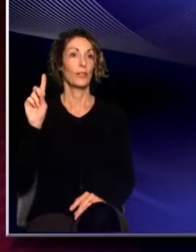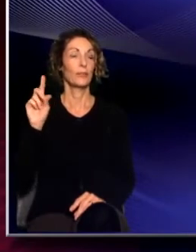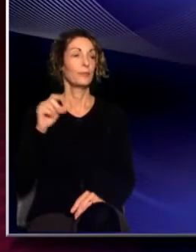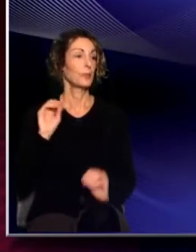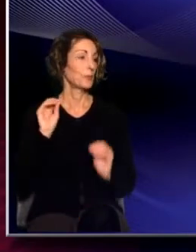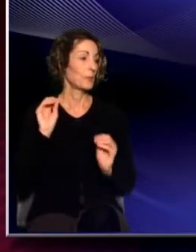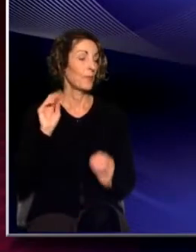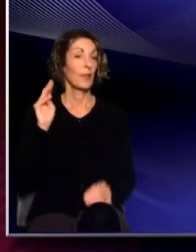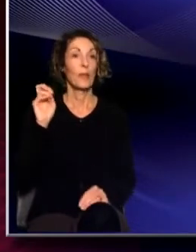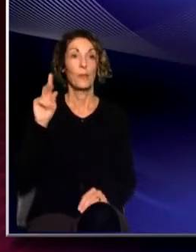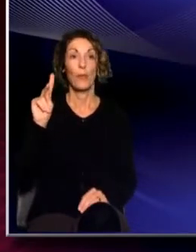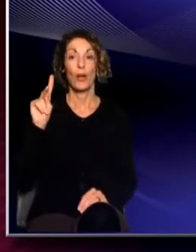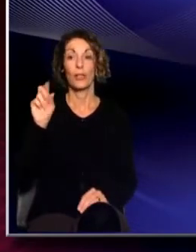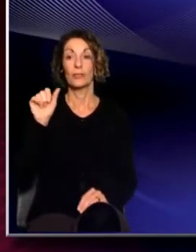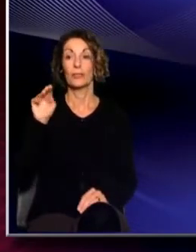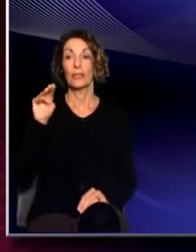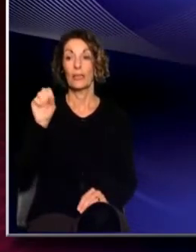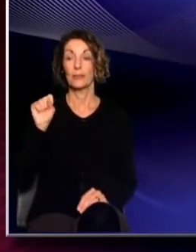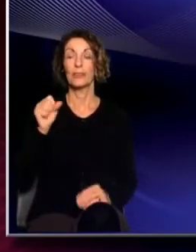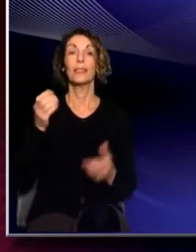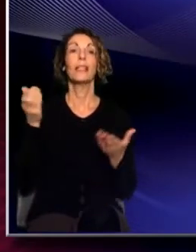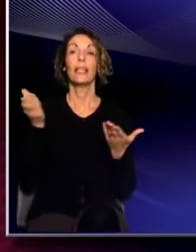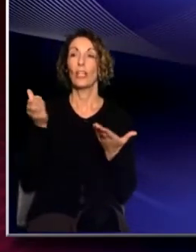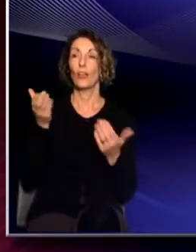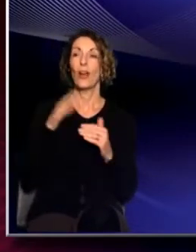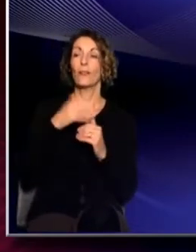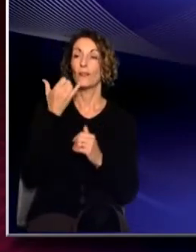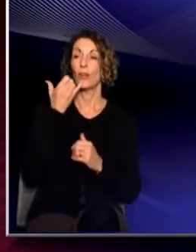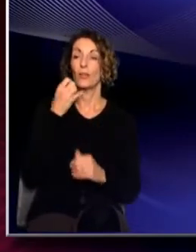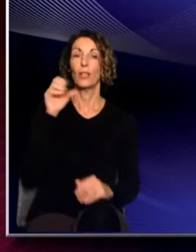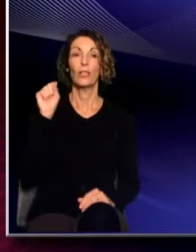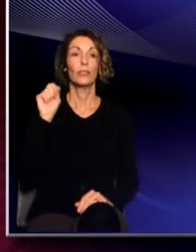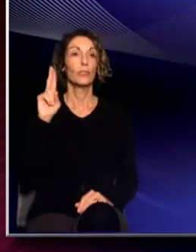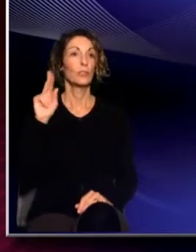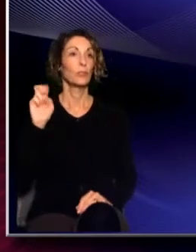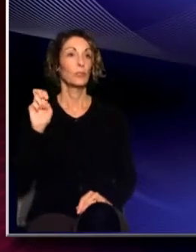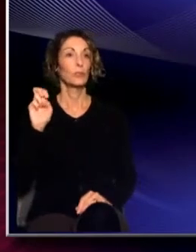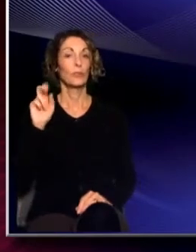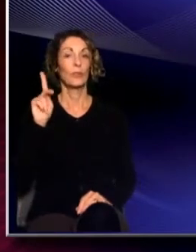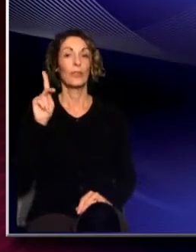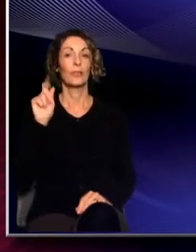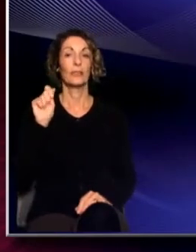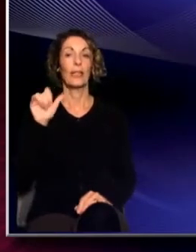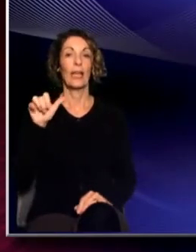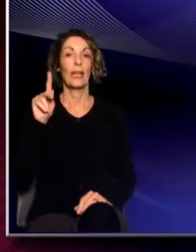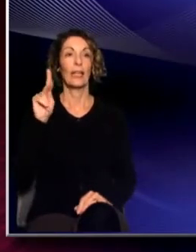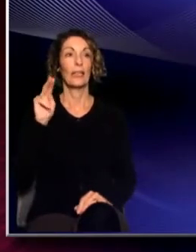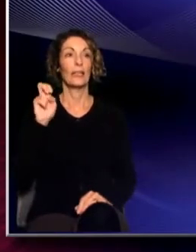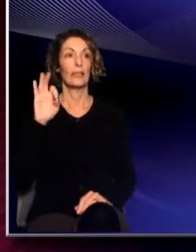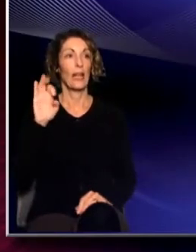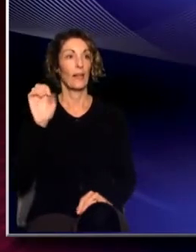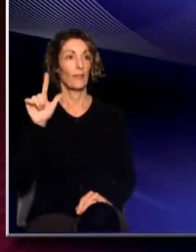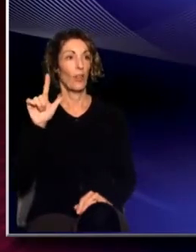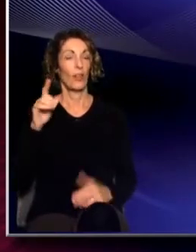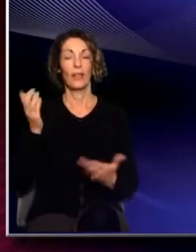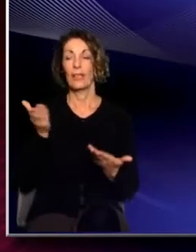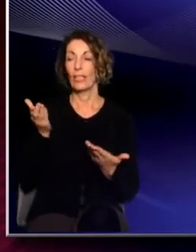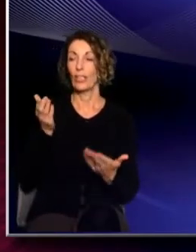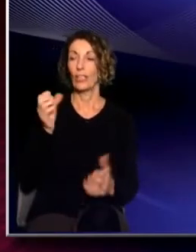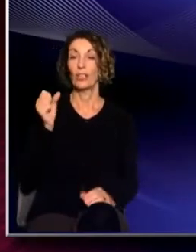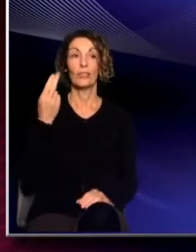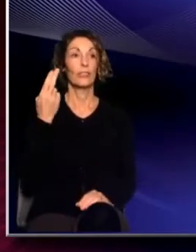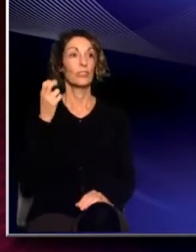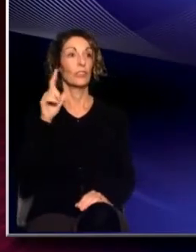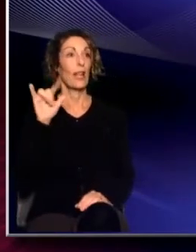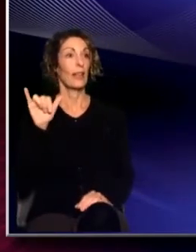Mark Sims, Here. Suke Kneifel, Here. Shelley Herbold,